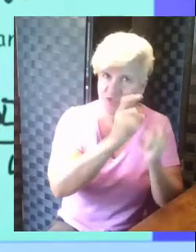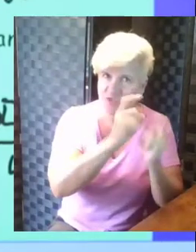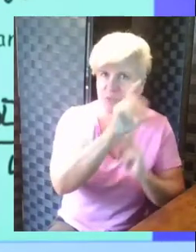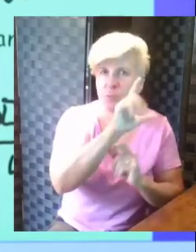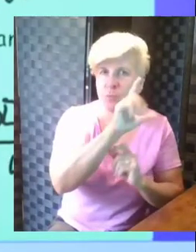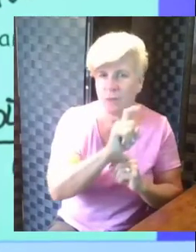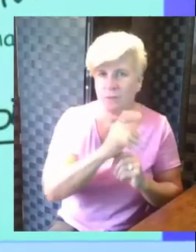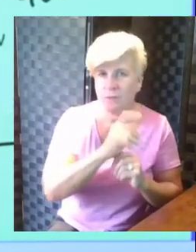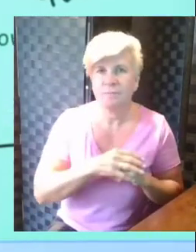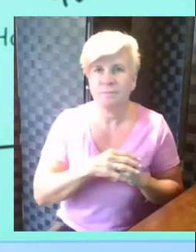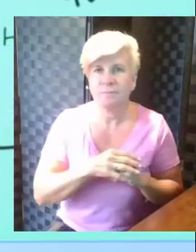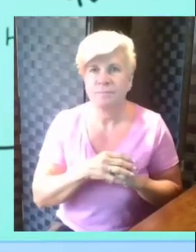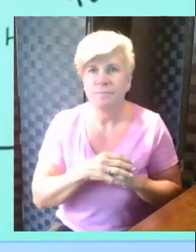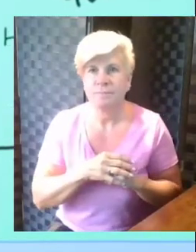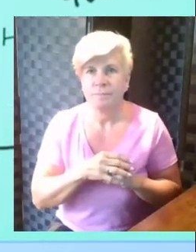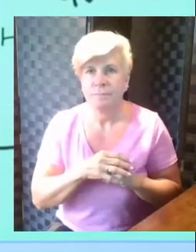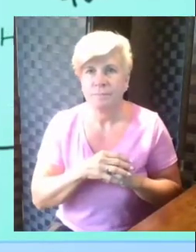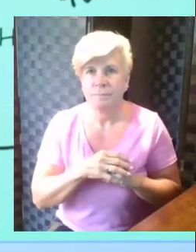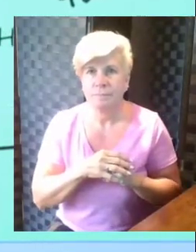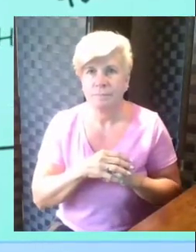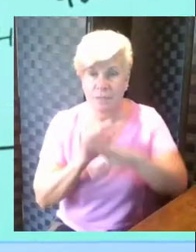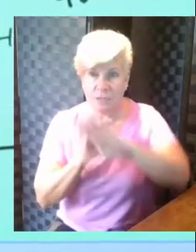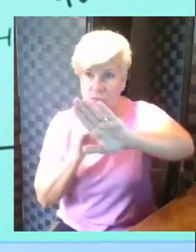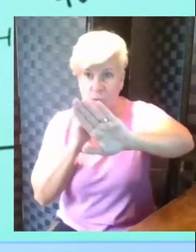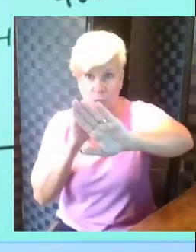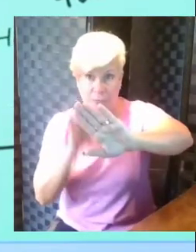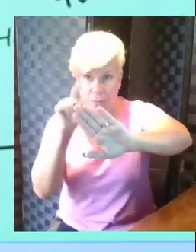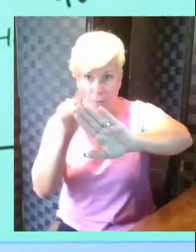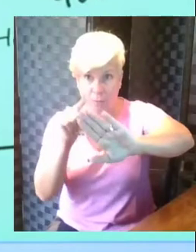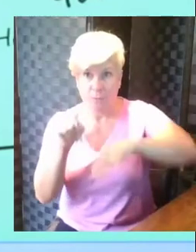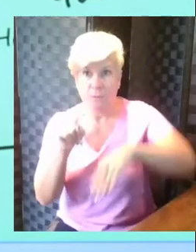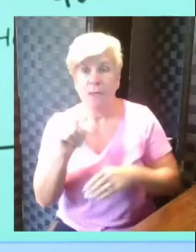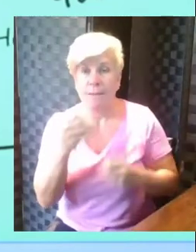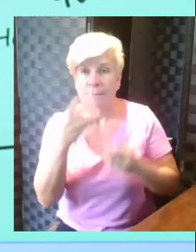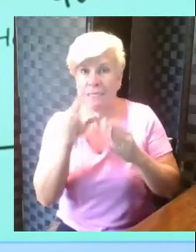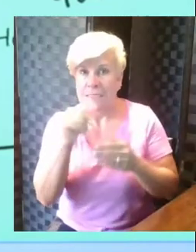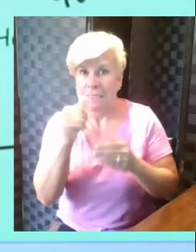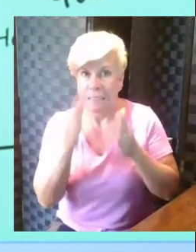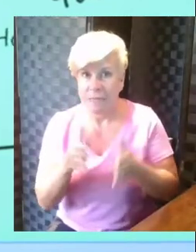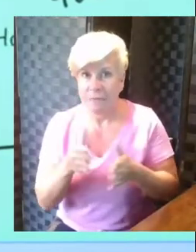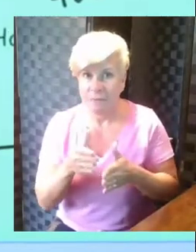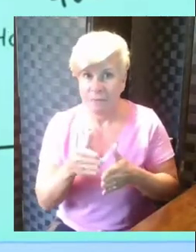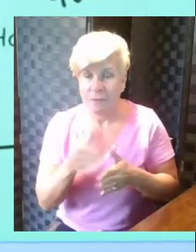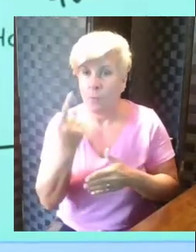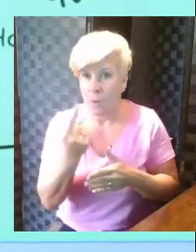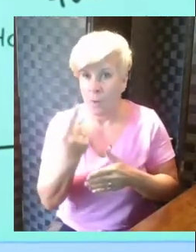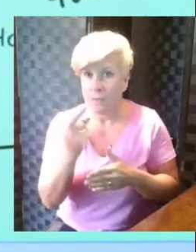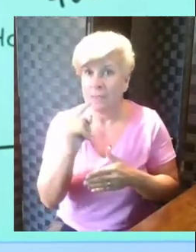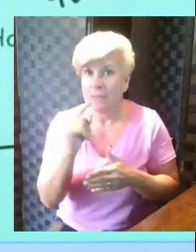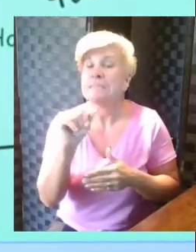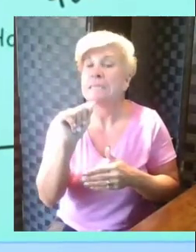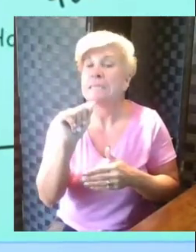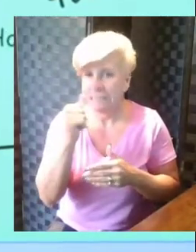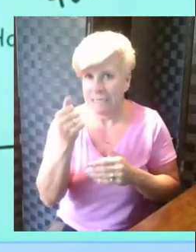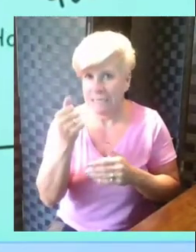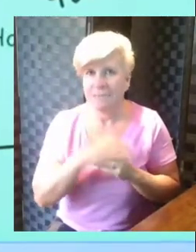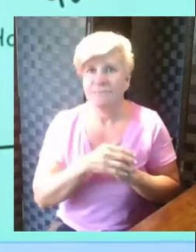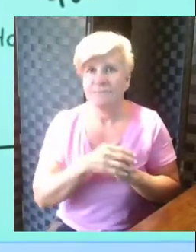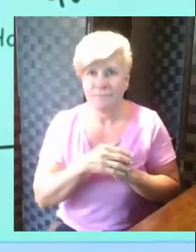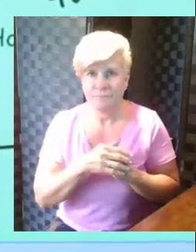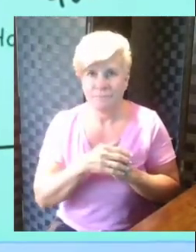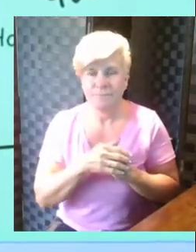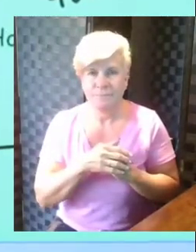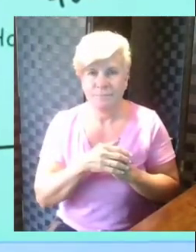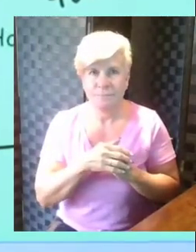into 100. Okay, so if we take away those 10, how many 10s do we have left? Just 1, and we know that 1 10 is the same as